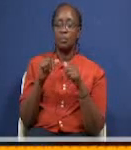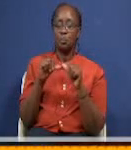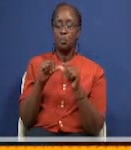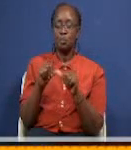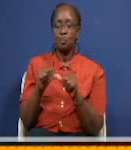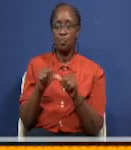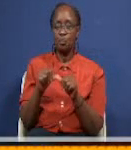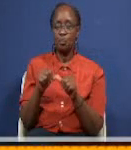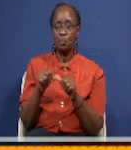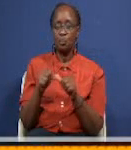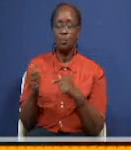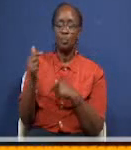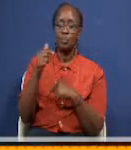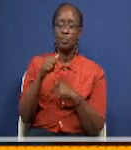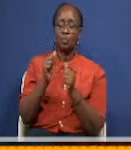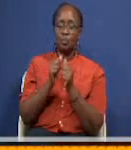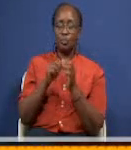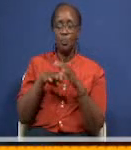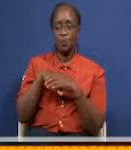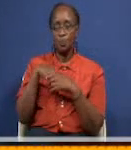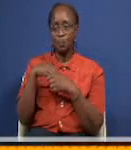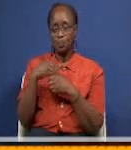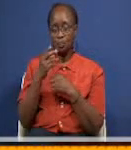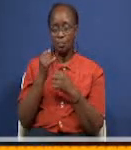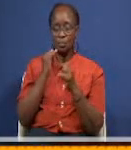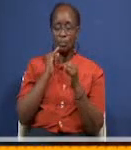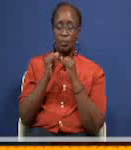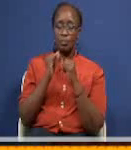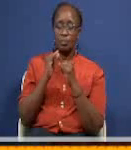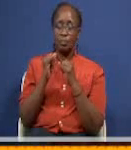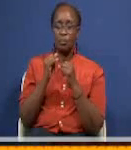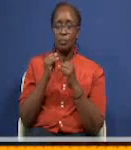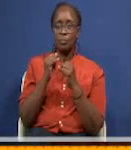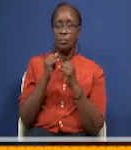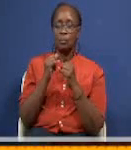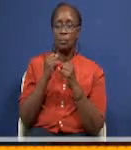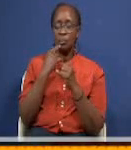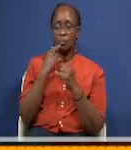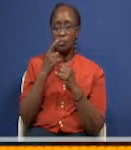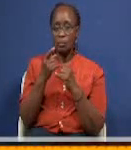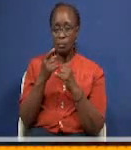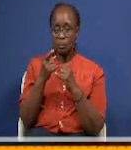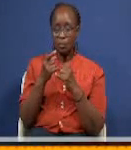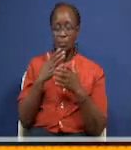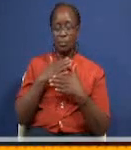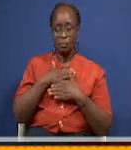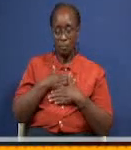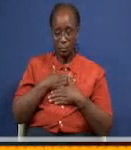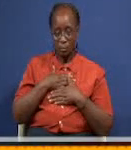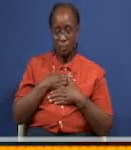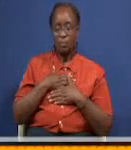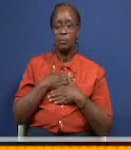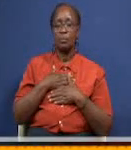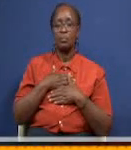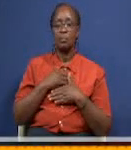continue appearing without instructions. So we humbly and with a